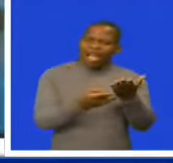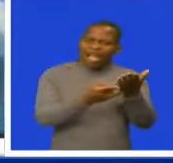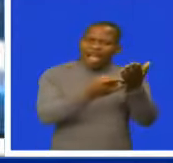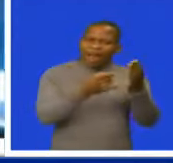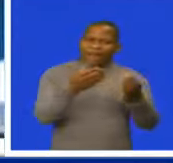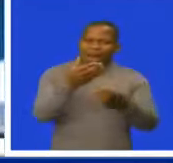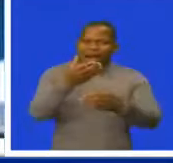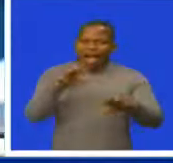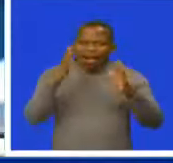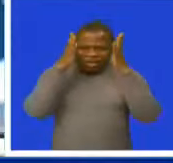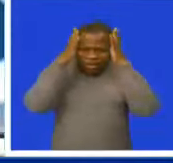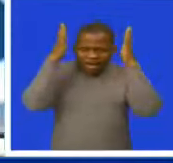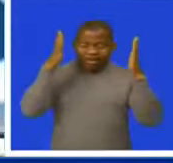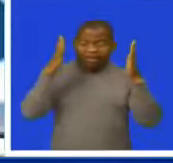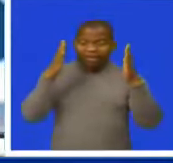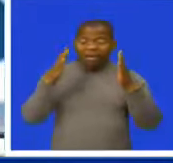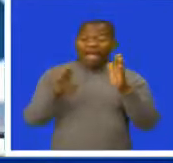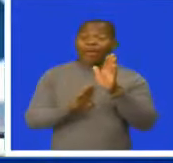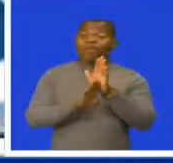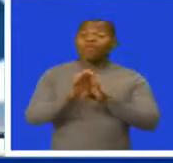kanjani.